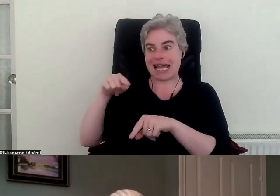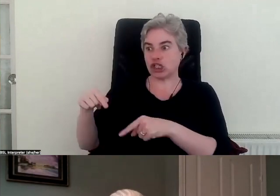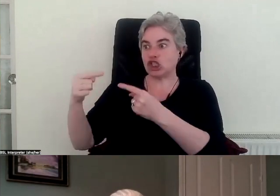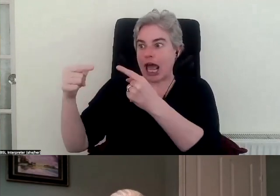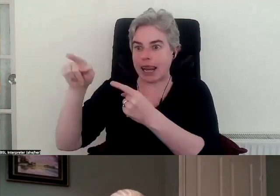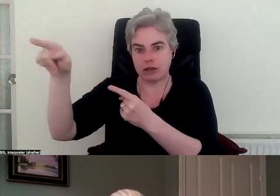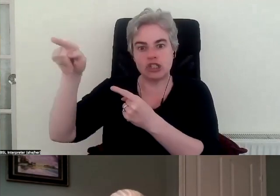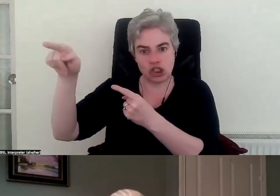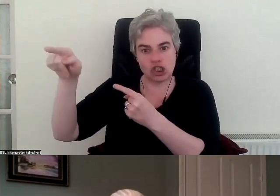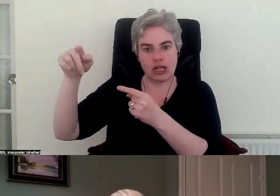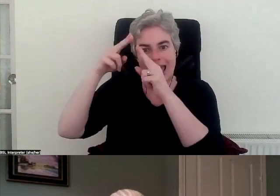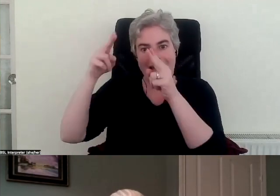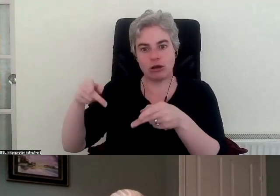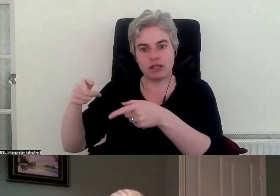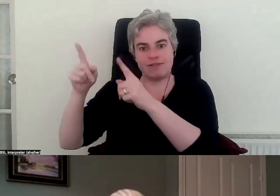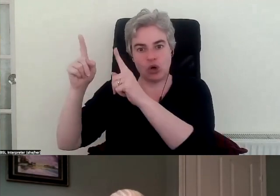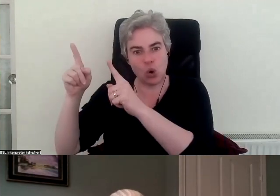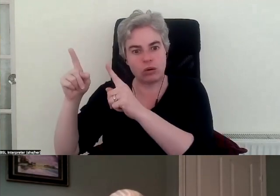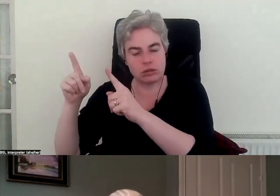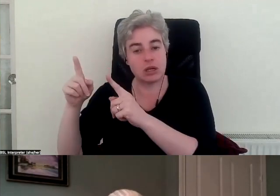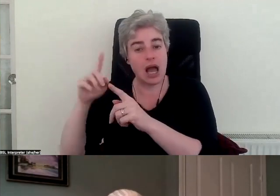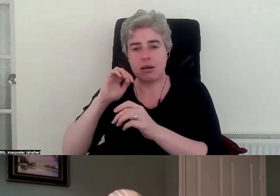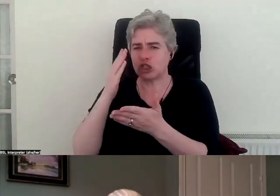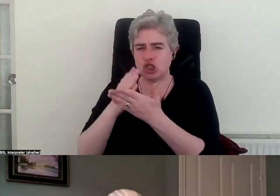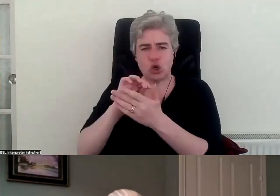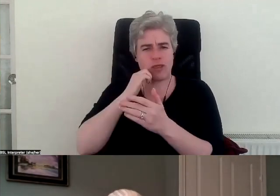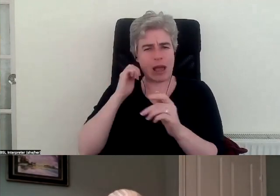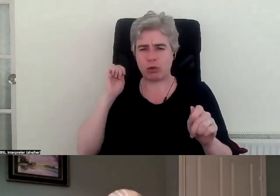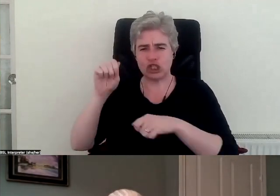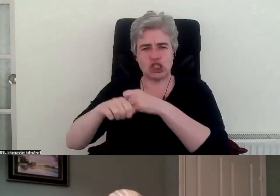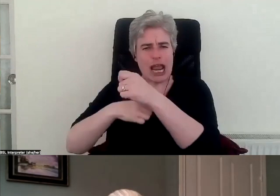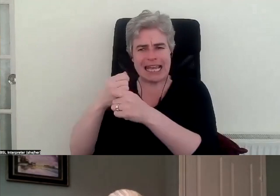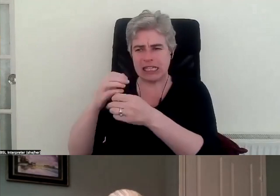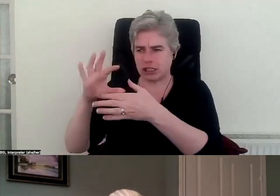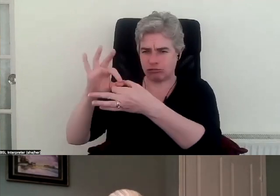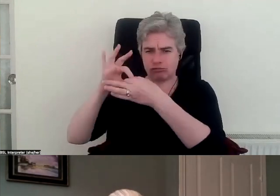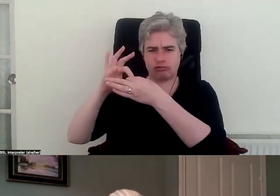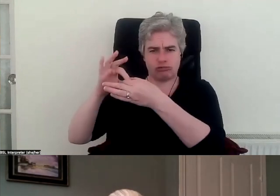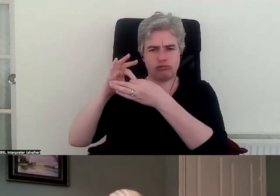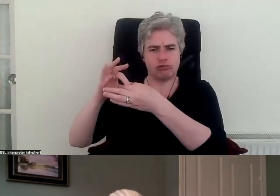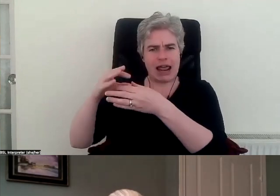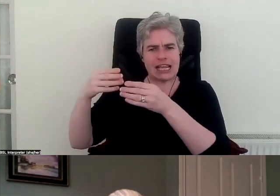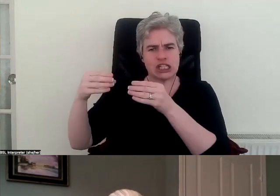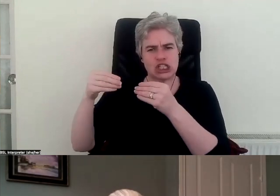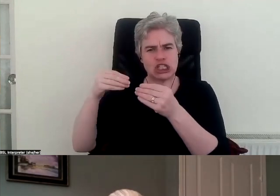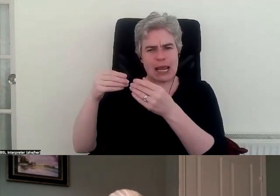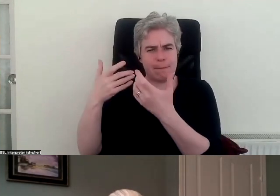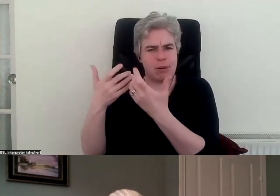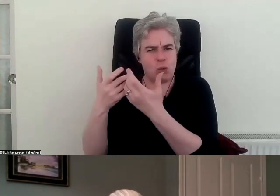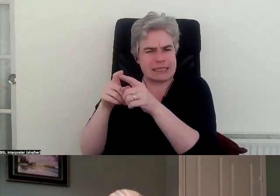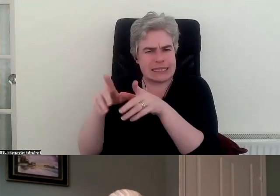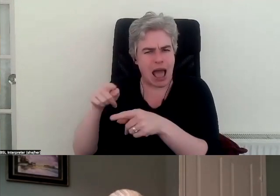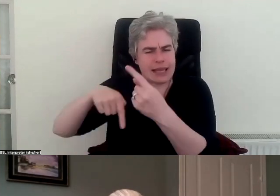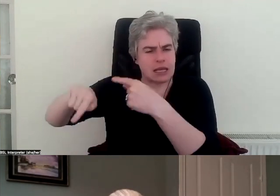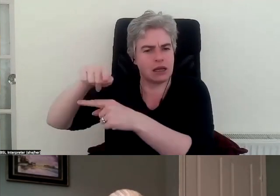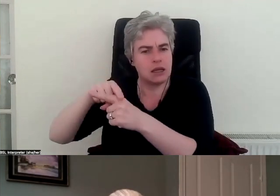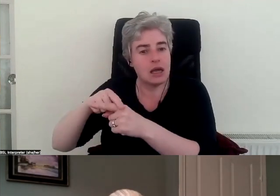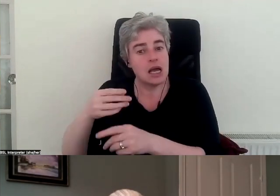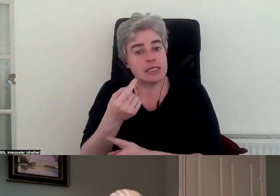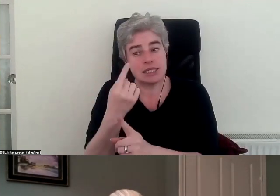bring. And I'm sure that will change the dynamics. And someone